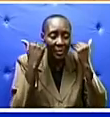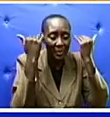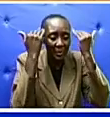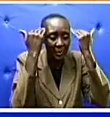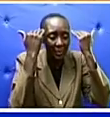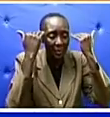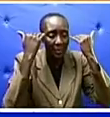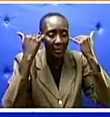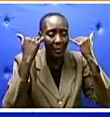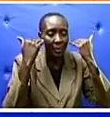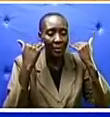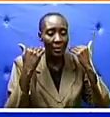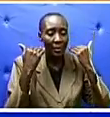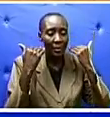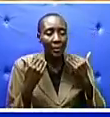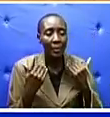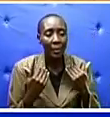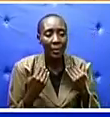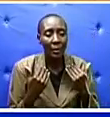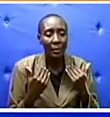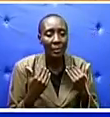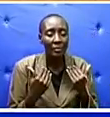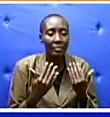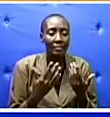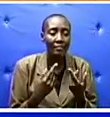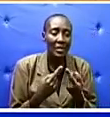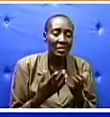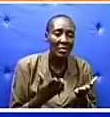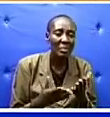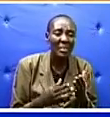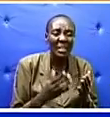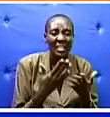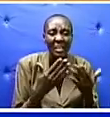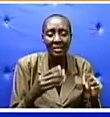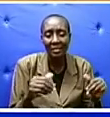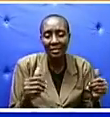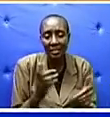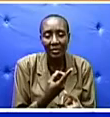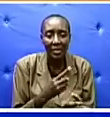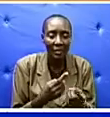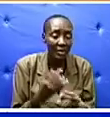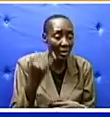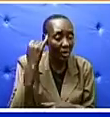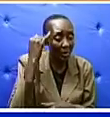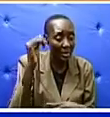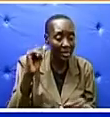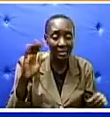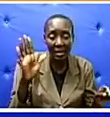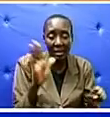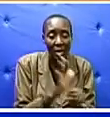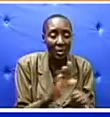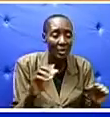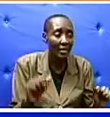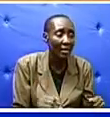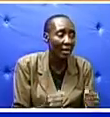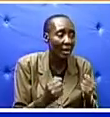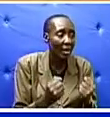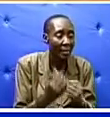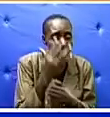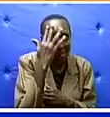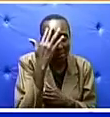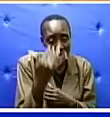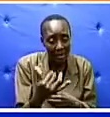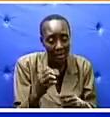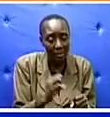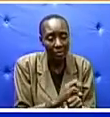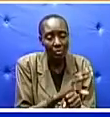someone, you didn't test, you don't know the status of that person. So you can imagine there's a lot that has been happening just because of COVID,